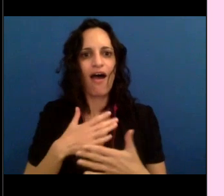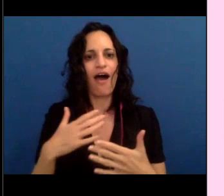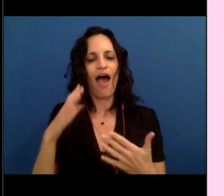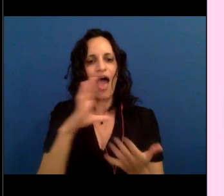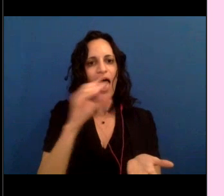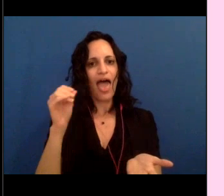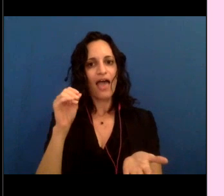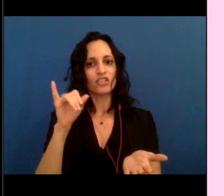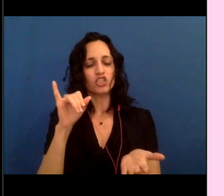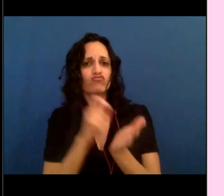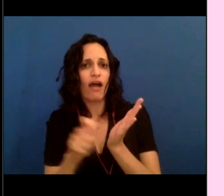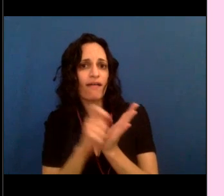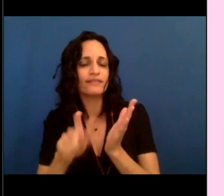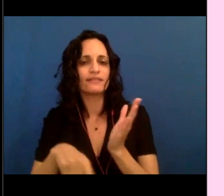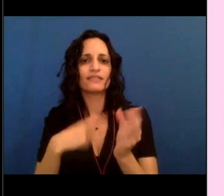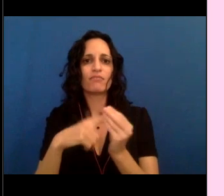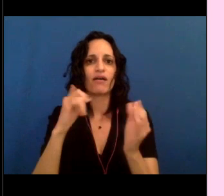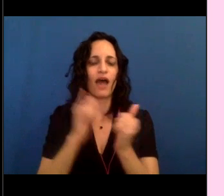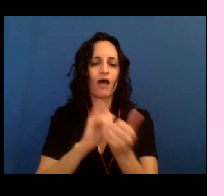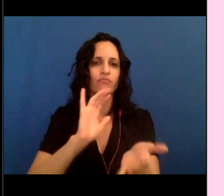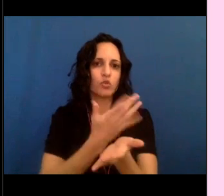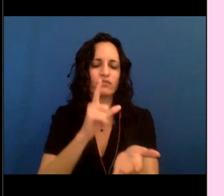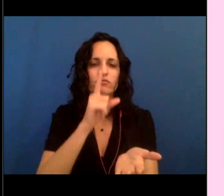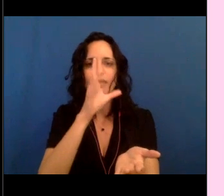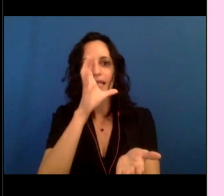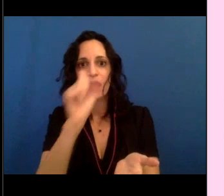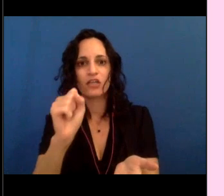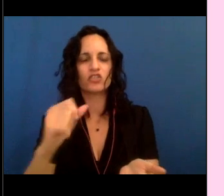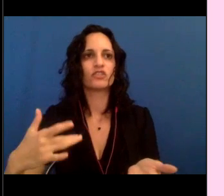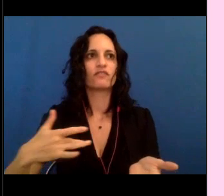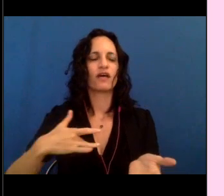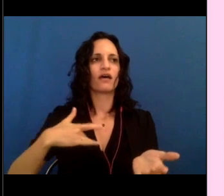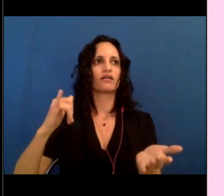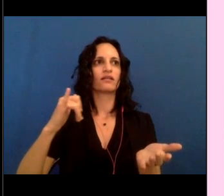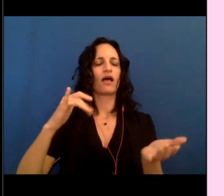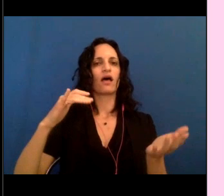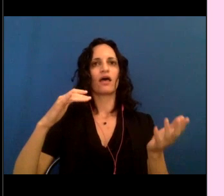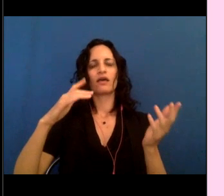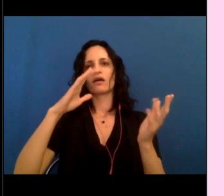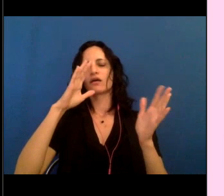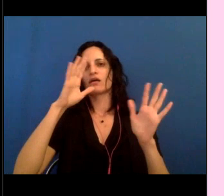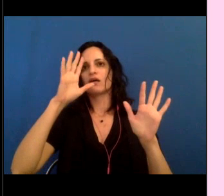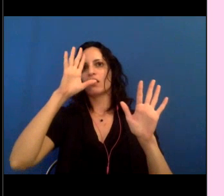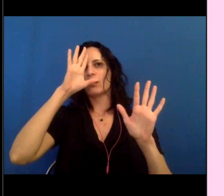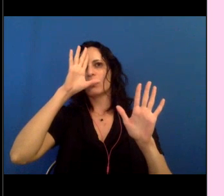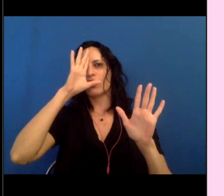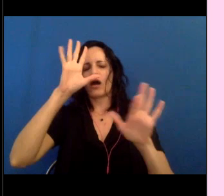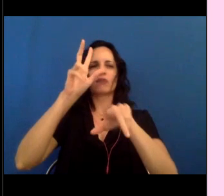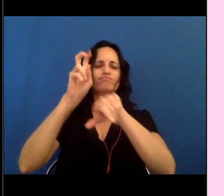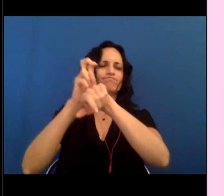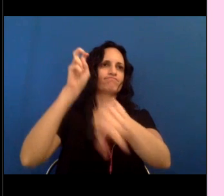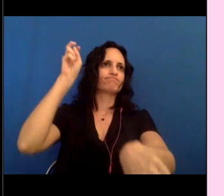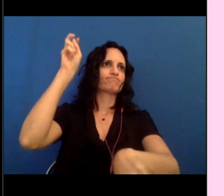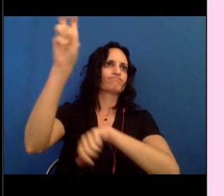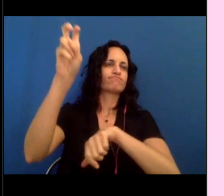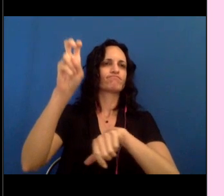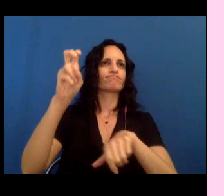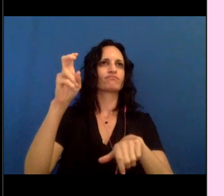this music really took her to a faraway land somewhere on the African continent, and how it just